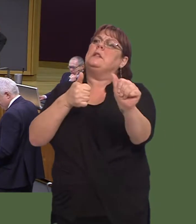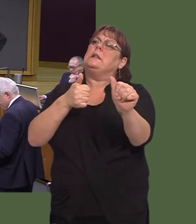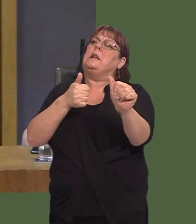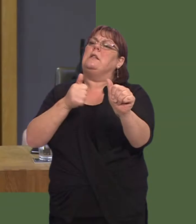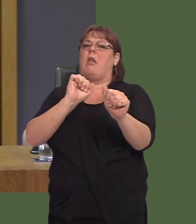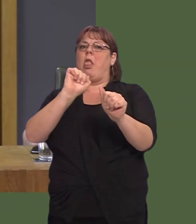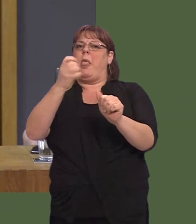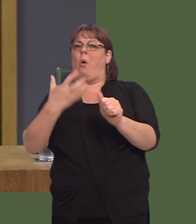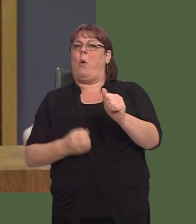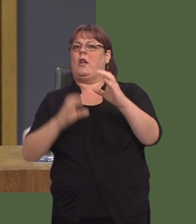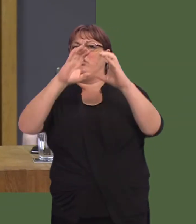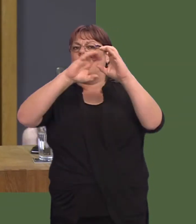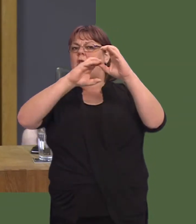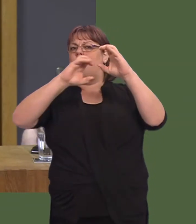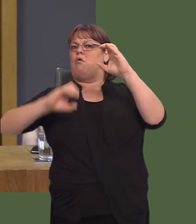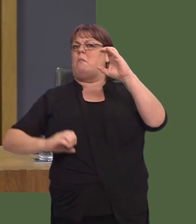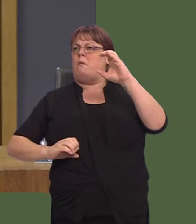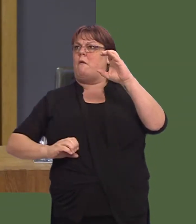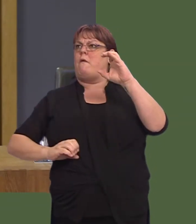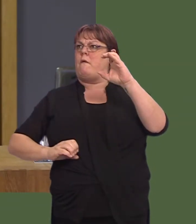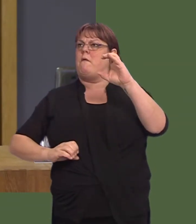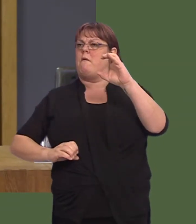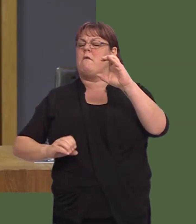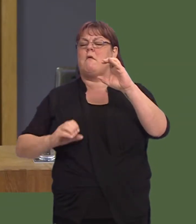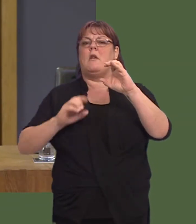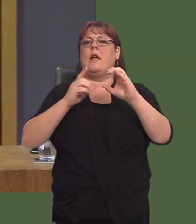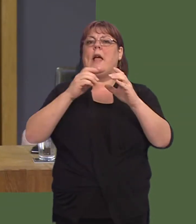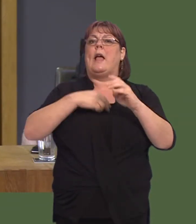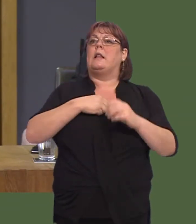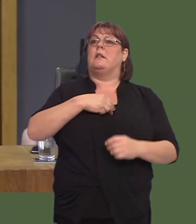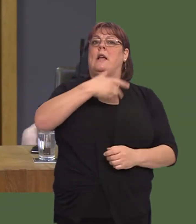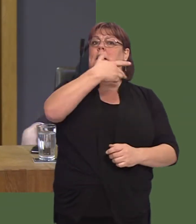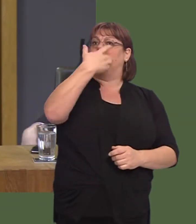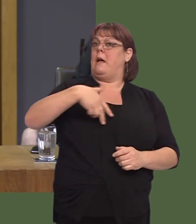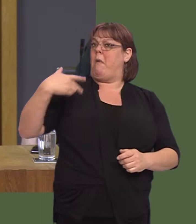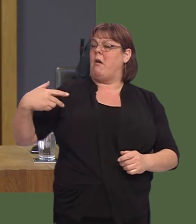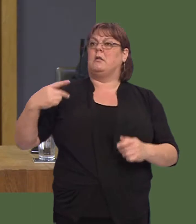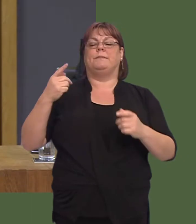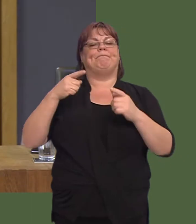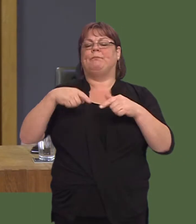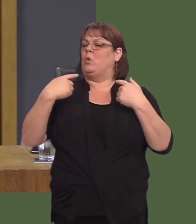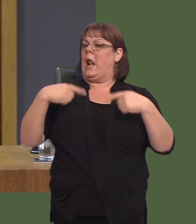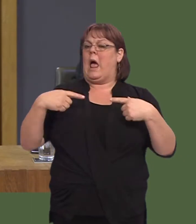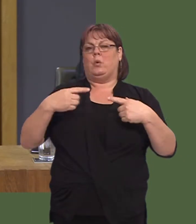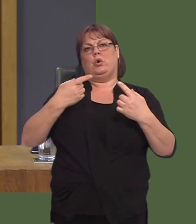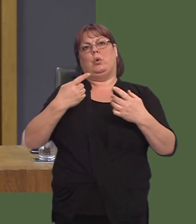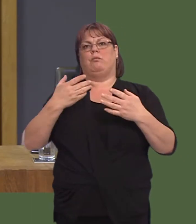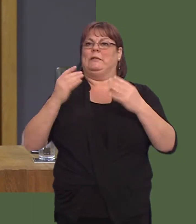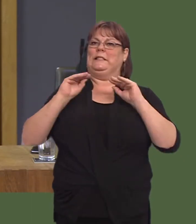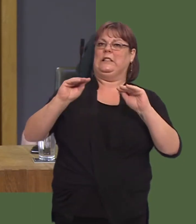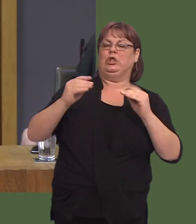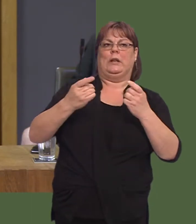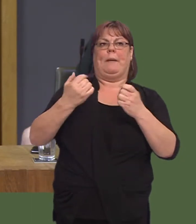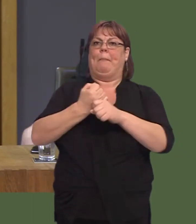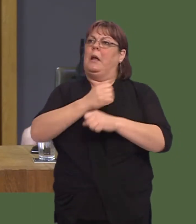take a large chunk of the pay available to them from schools. In Denmark, it's against the law to make a profit